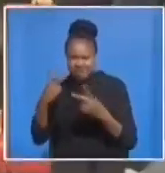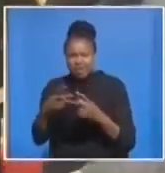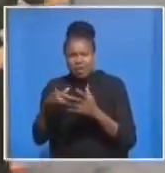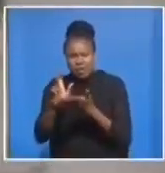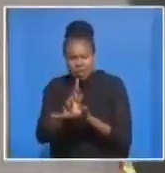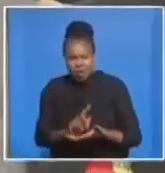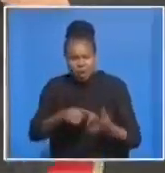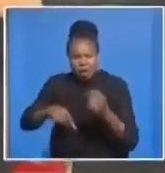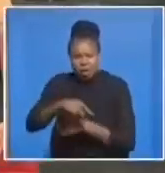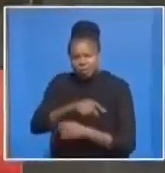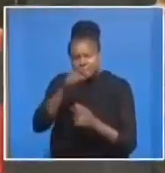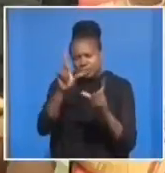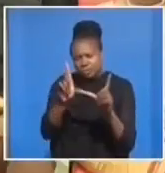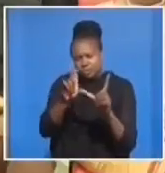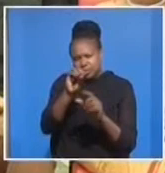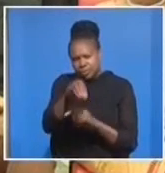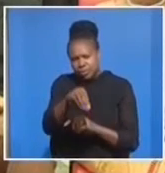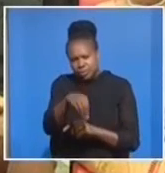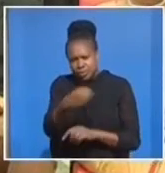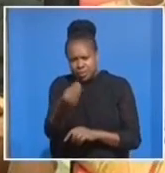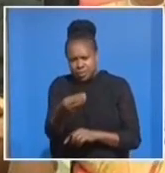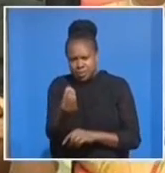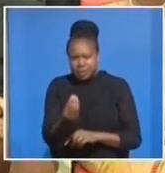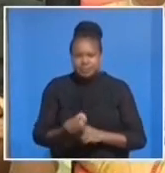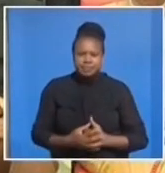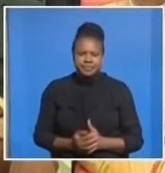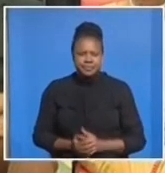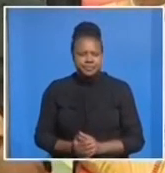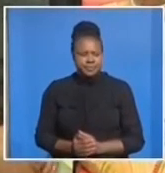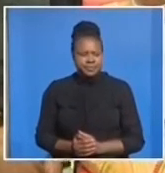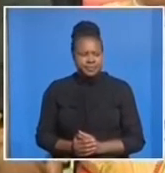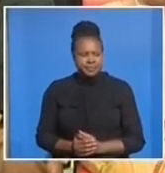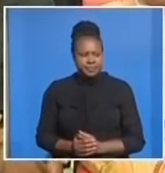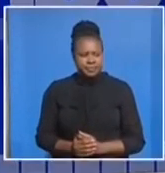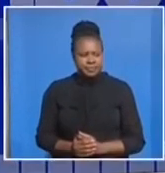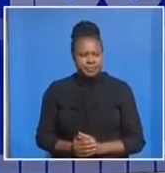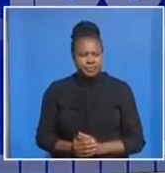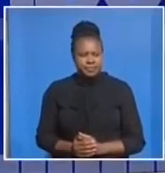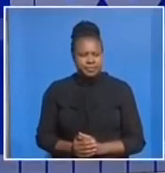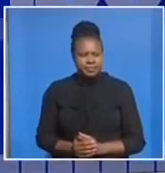Sanctuary outside Windhoek on Saturday. Tona Tenishidudu, NBC News, State House.